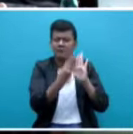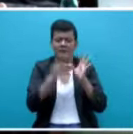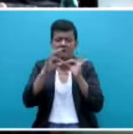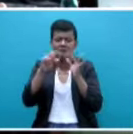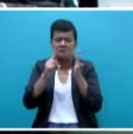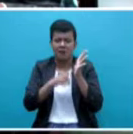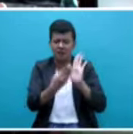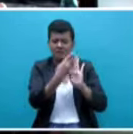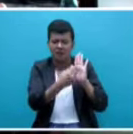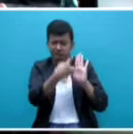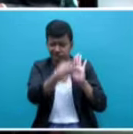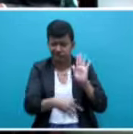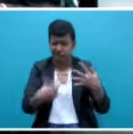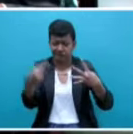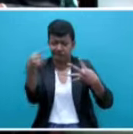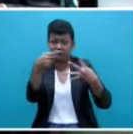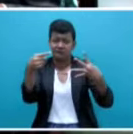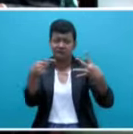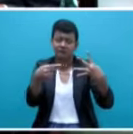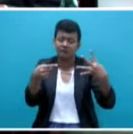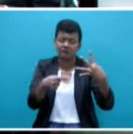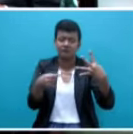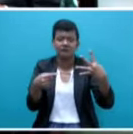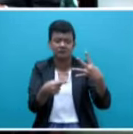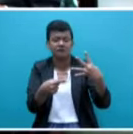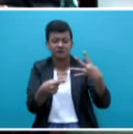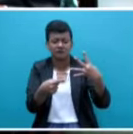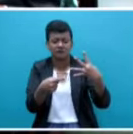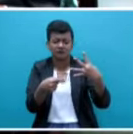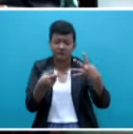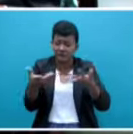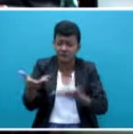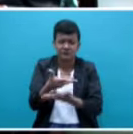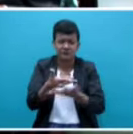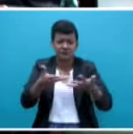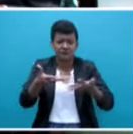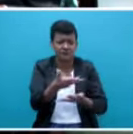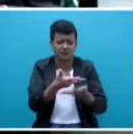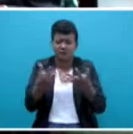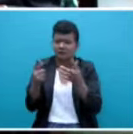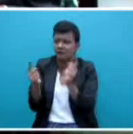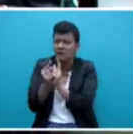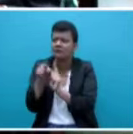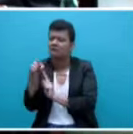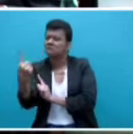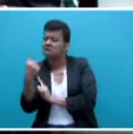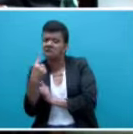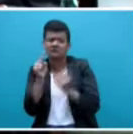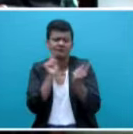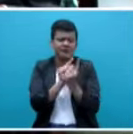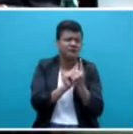work on these bills and table back in Parliament. But in order to do that, the Parliament needs to restore